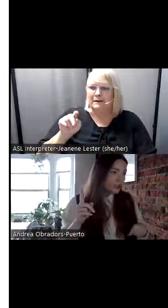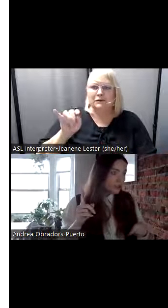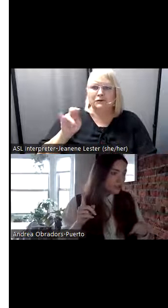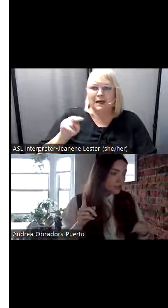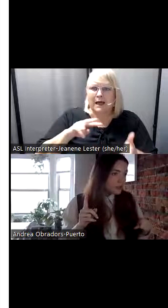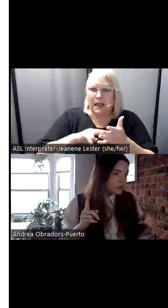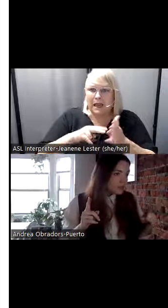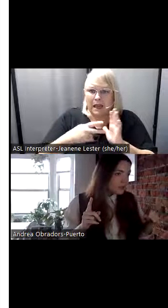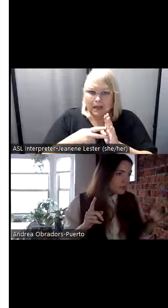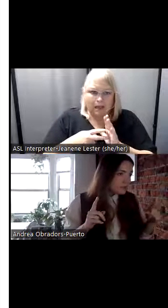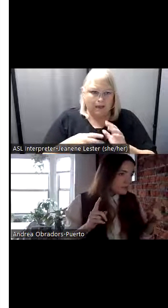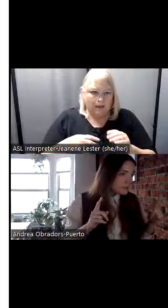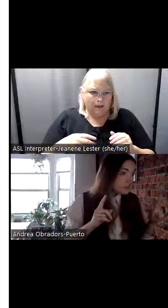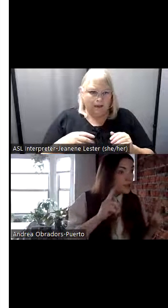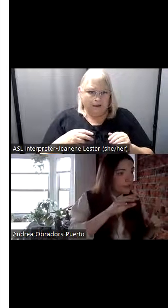look,